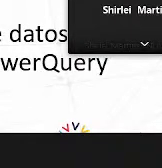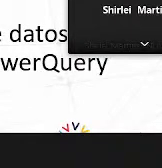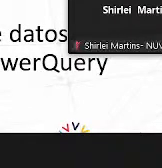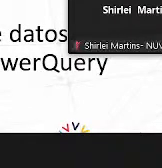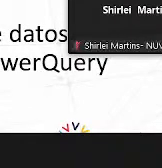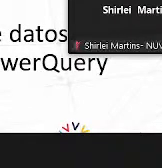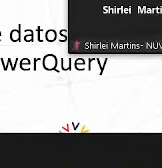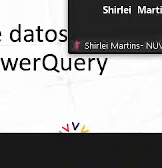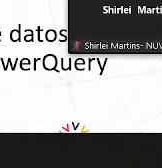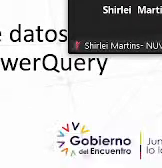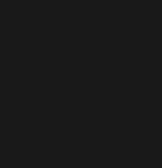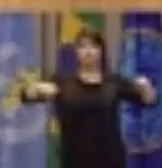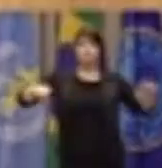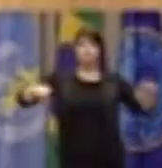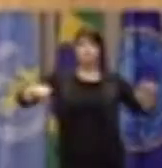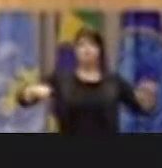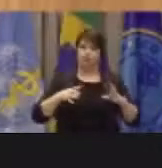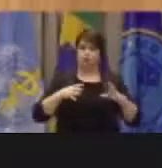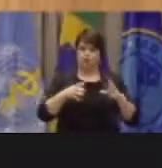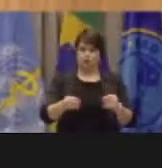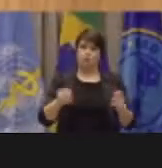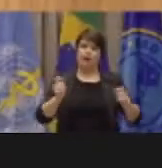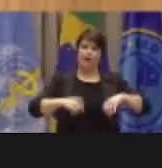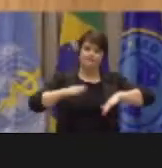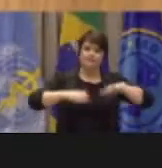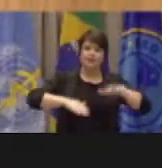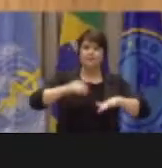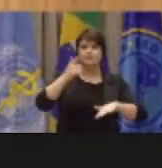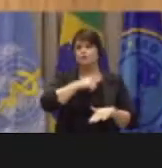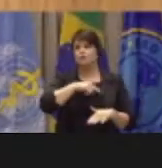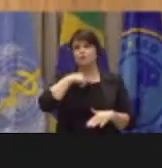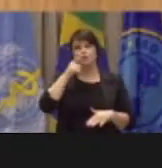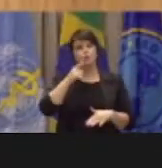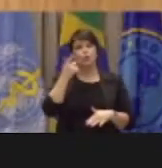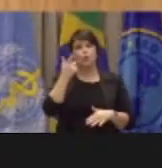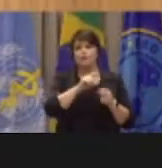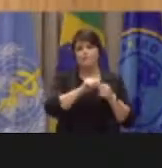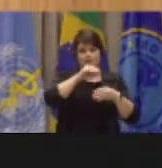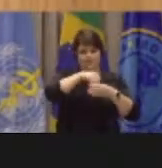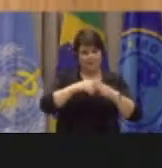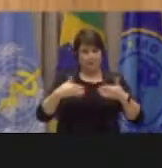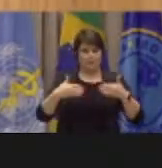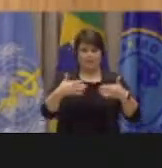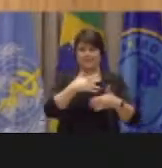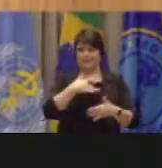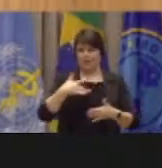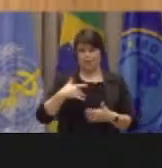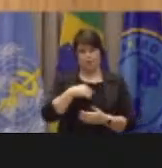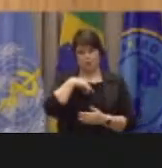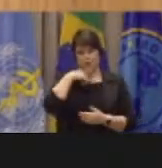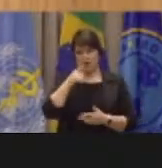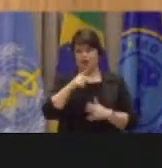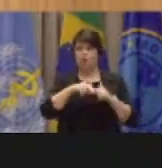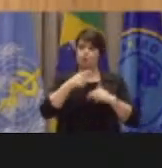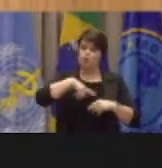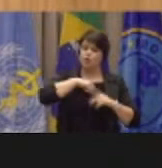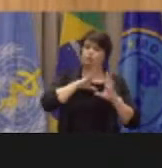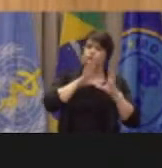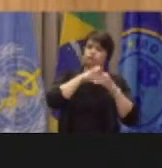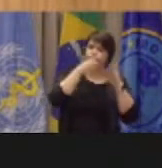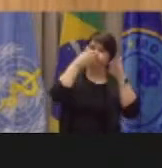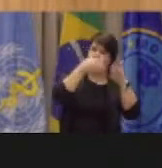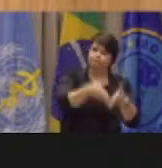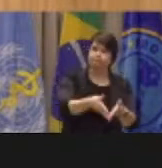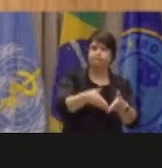working on that, so that allowed us to hire multidisciplinary work groups. We have